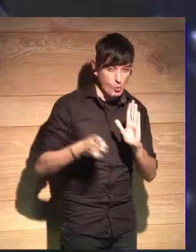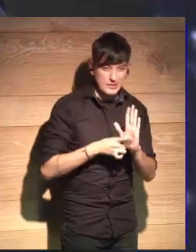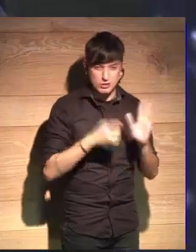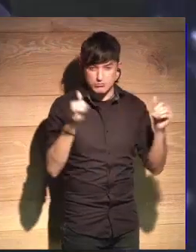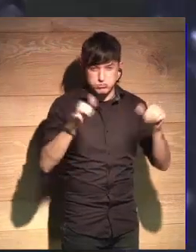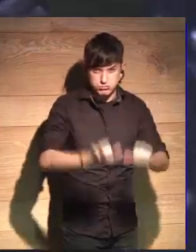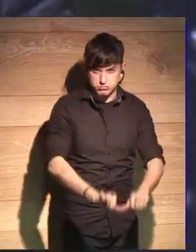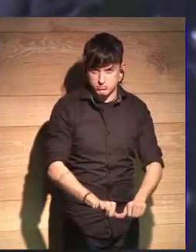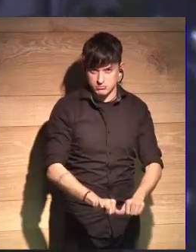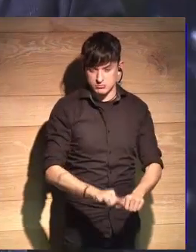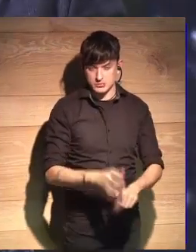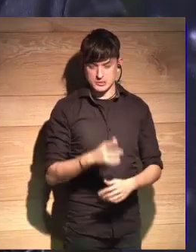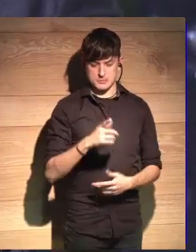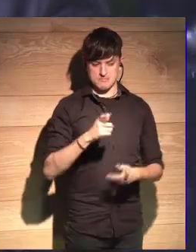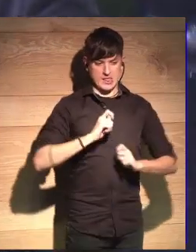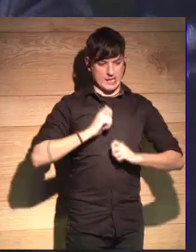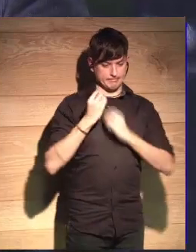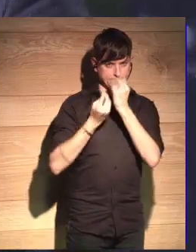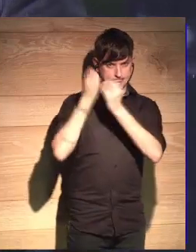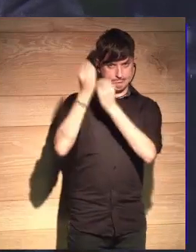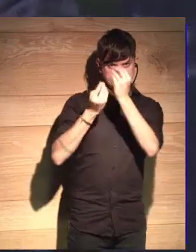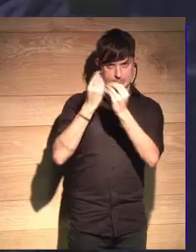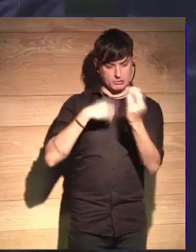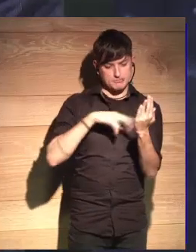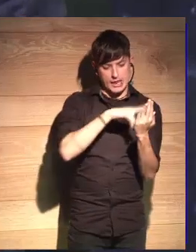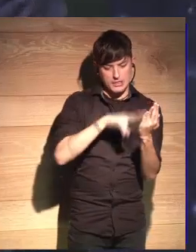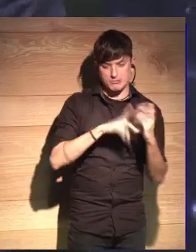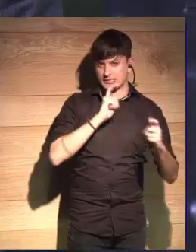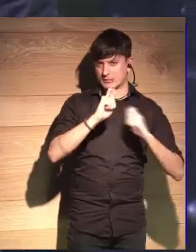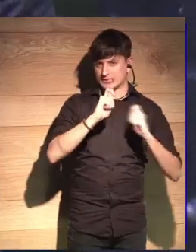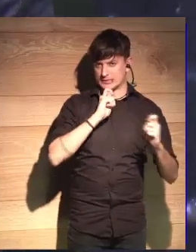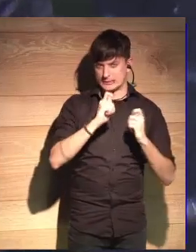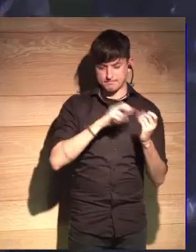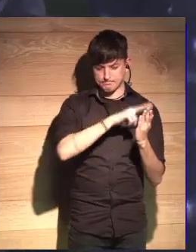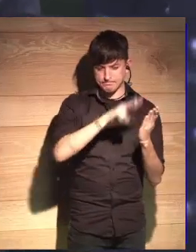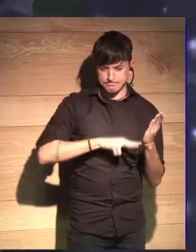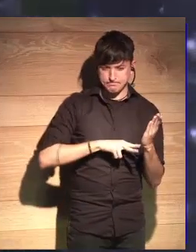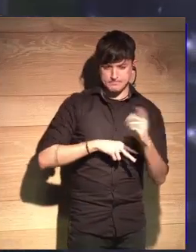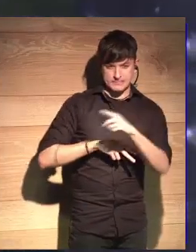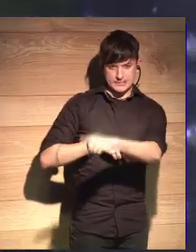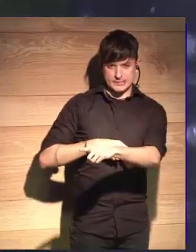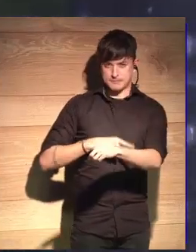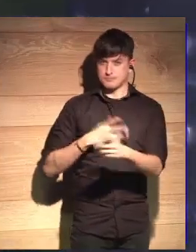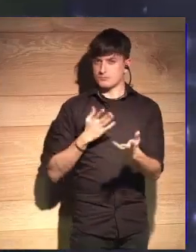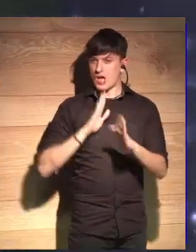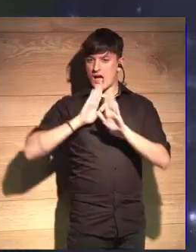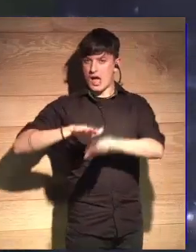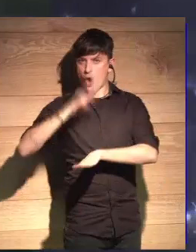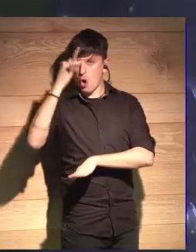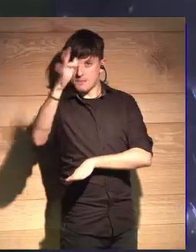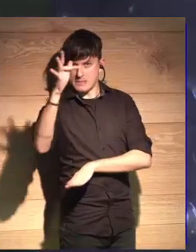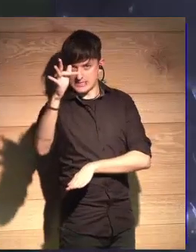whole world. That makes us think, and I've read lots of interviews, that he has an